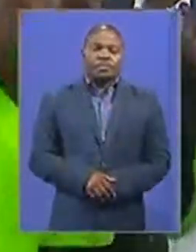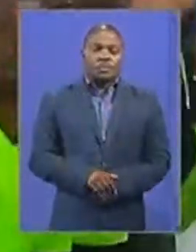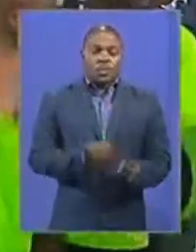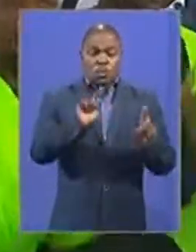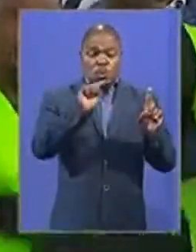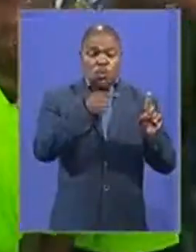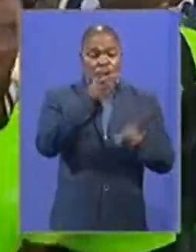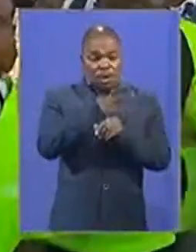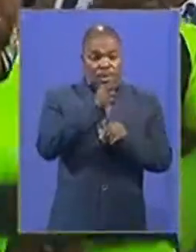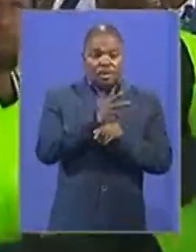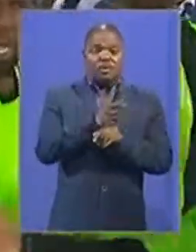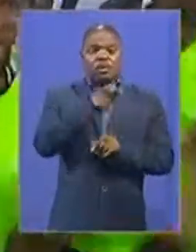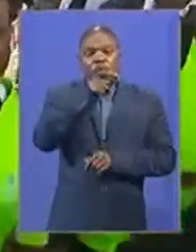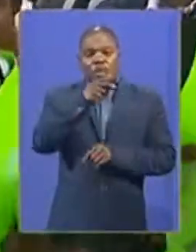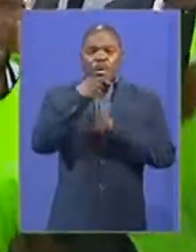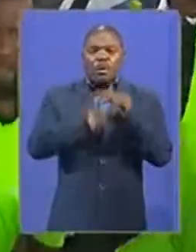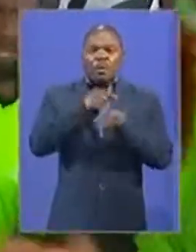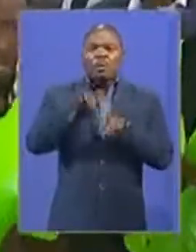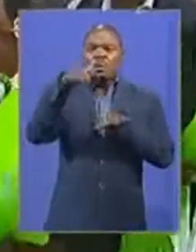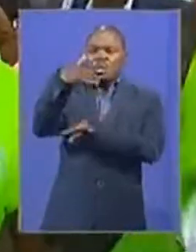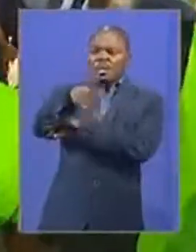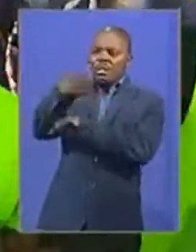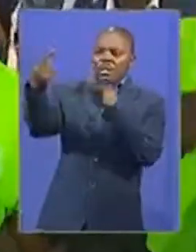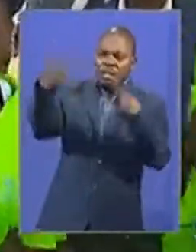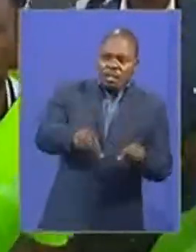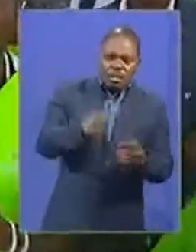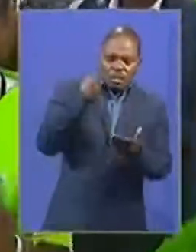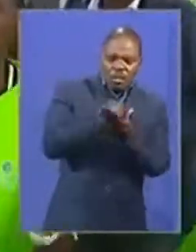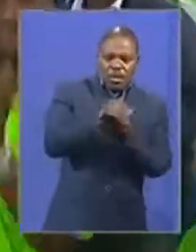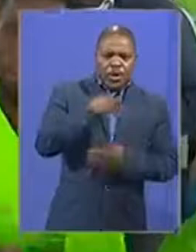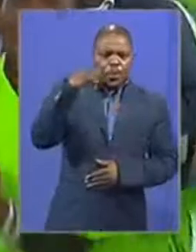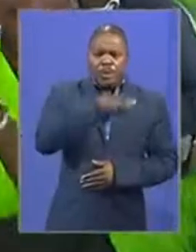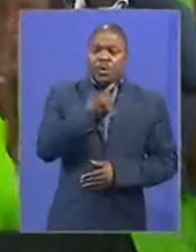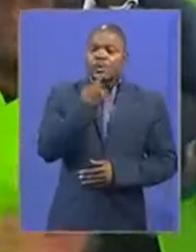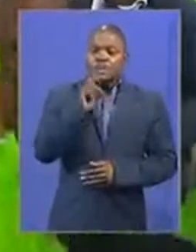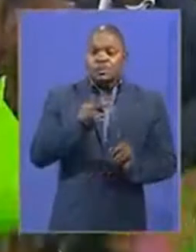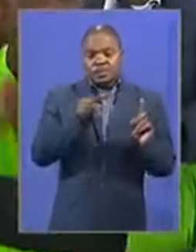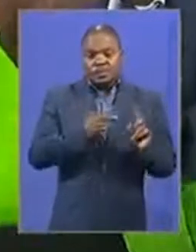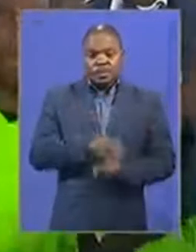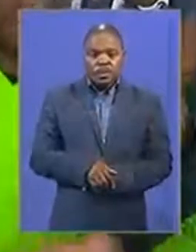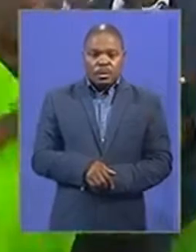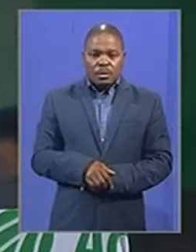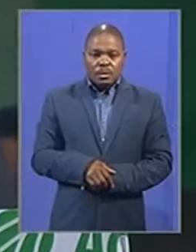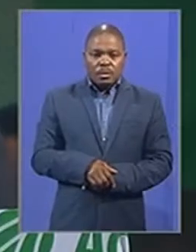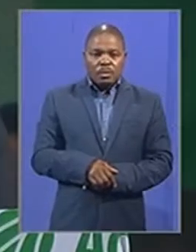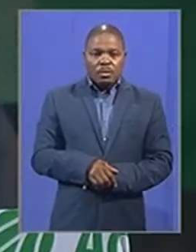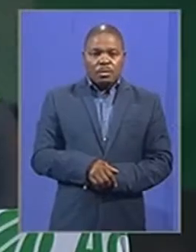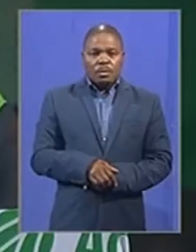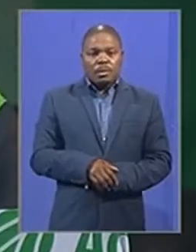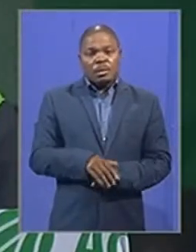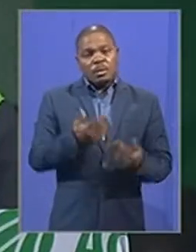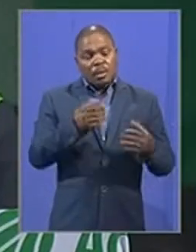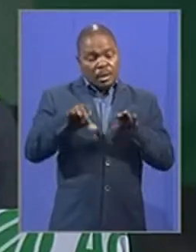Mashaba o tshwaetse jaana ka baditšhaba ba ba mo nageng ntle le makwalo a maleba. When addressing the law,